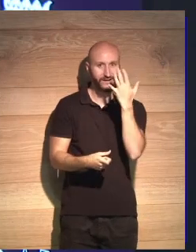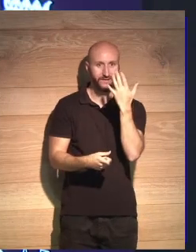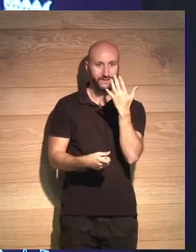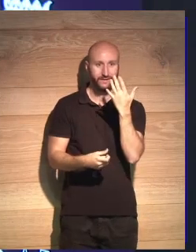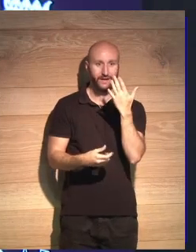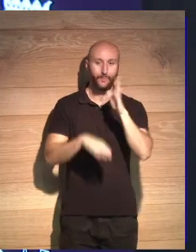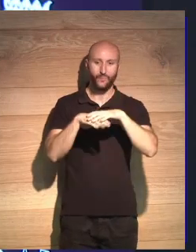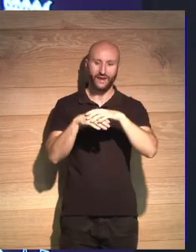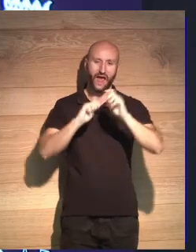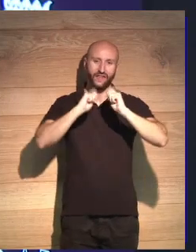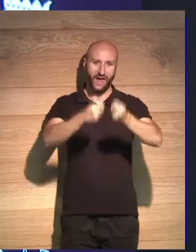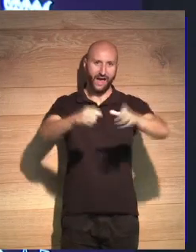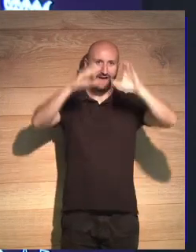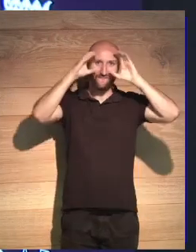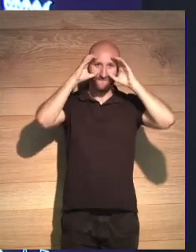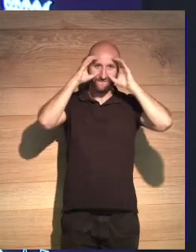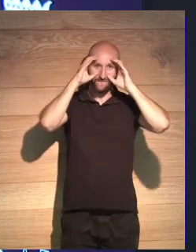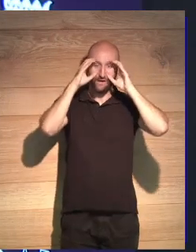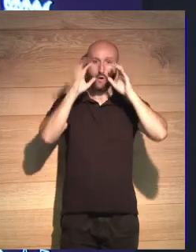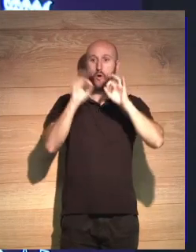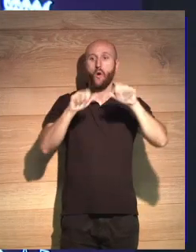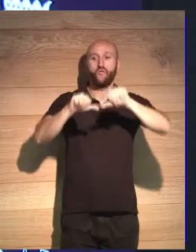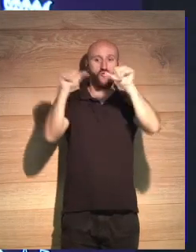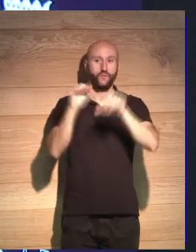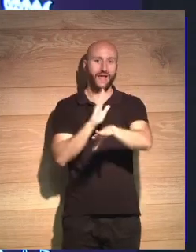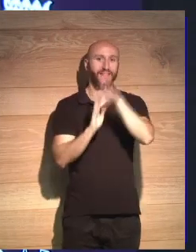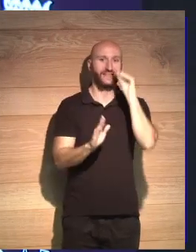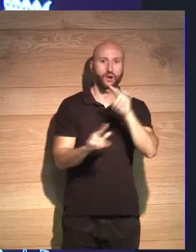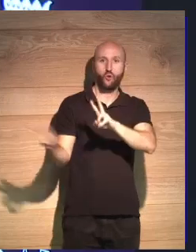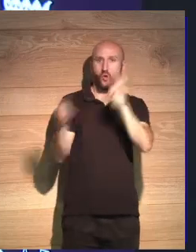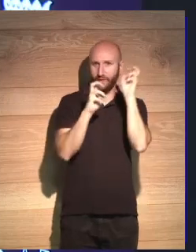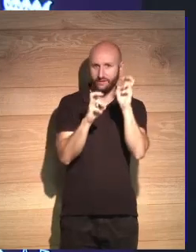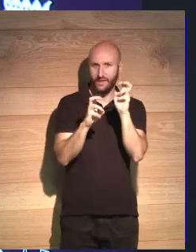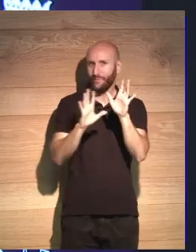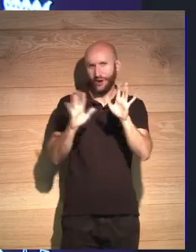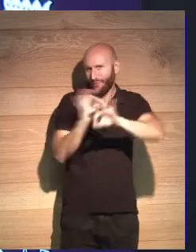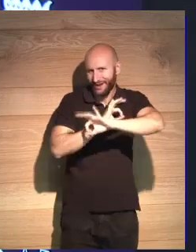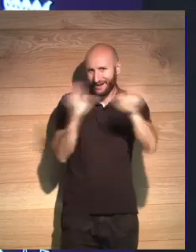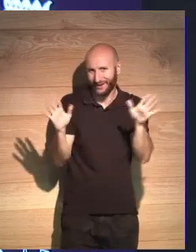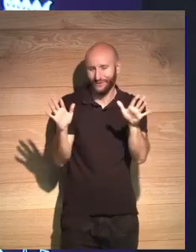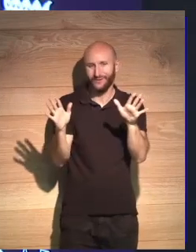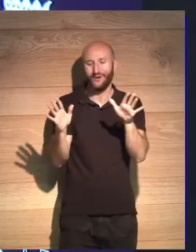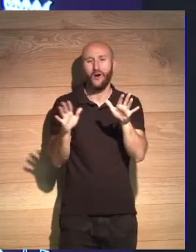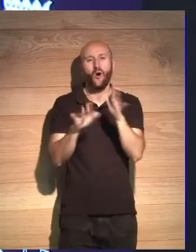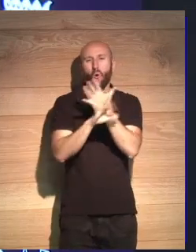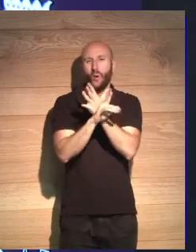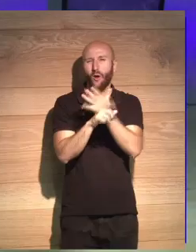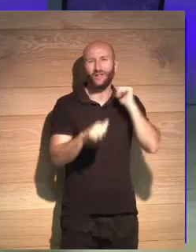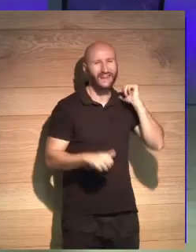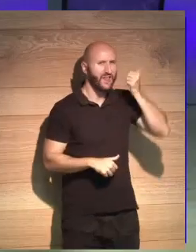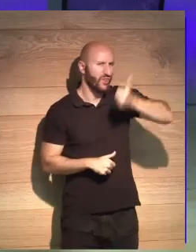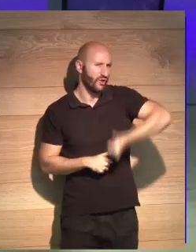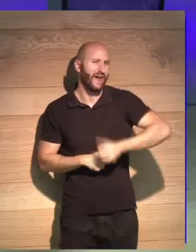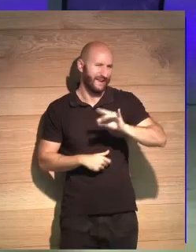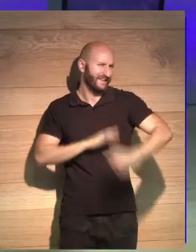genres that will have to be invented. new ways of understanding, but of course it's clear